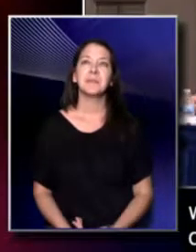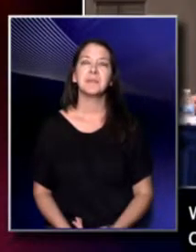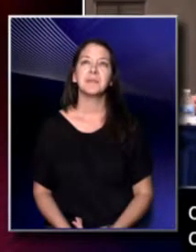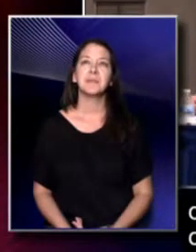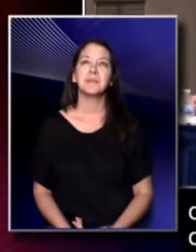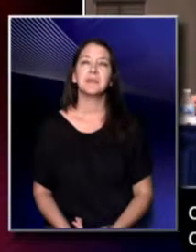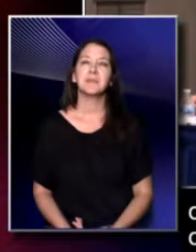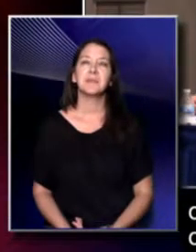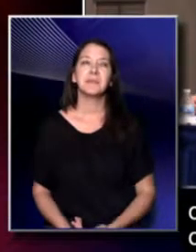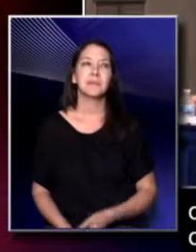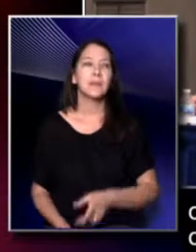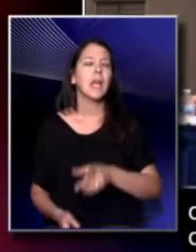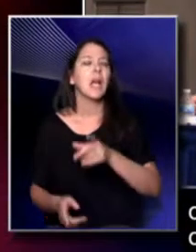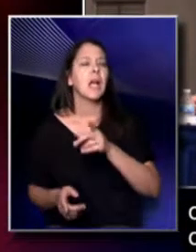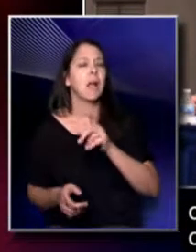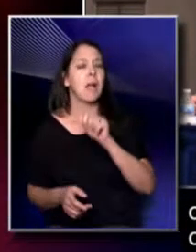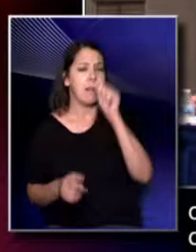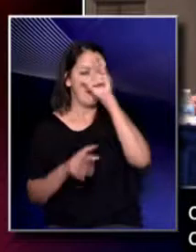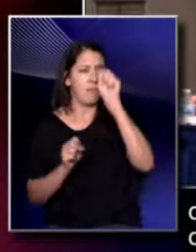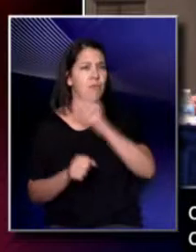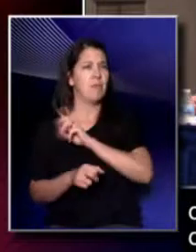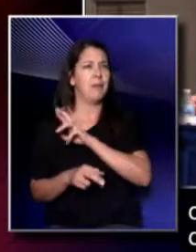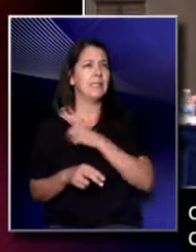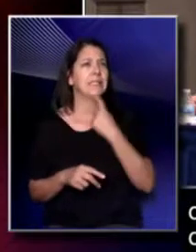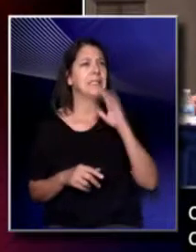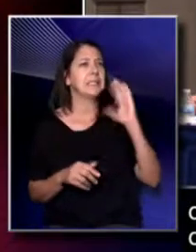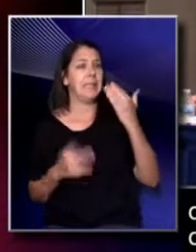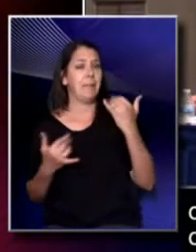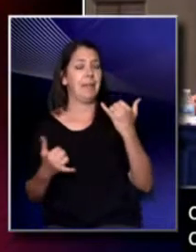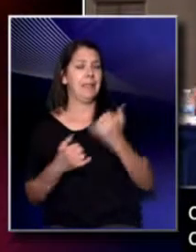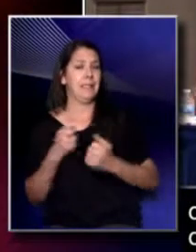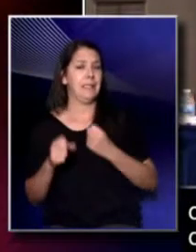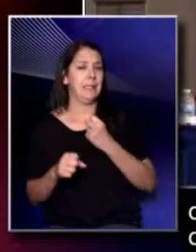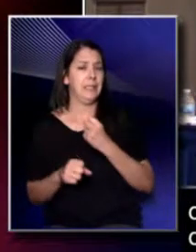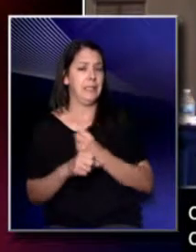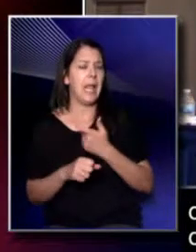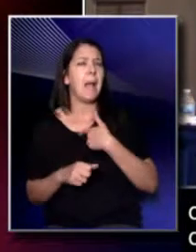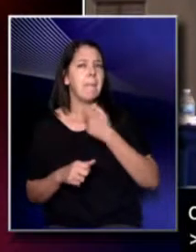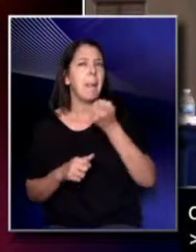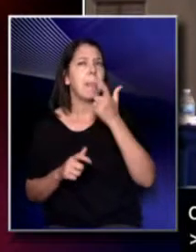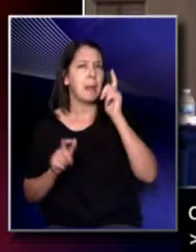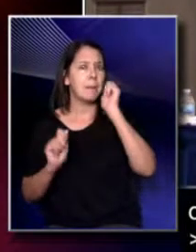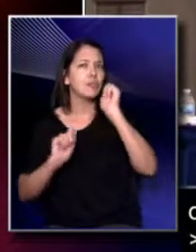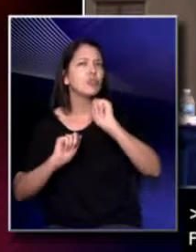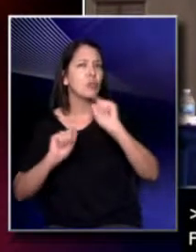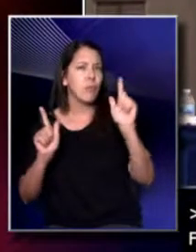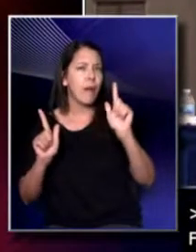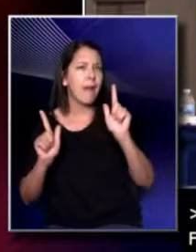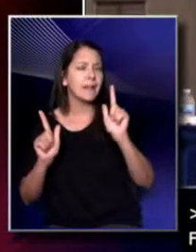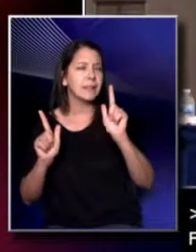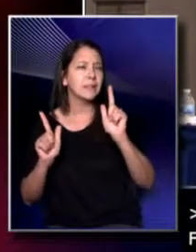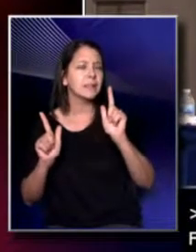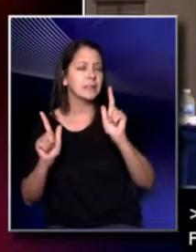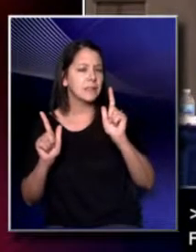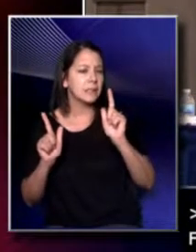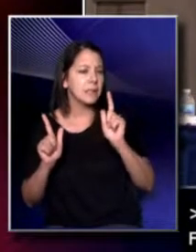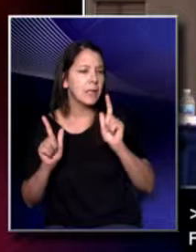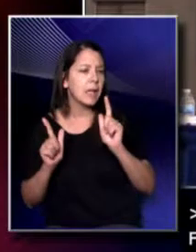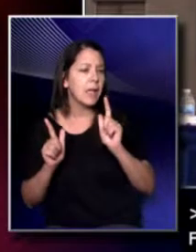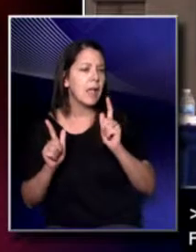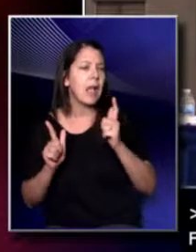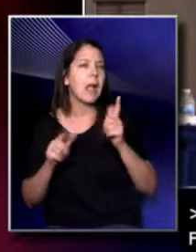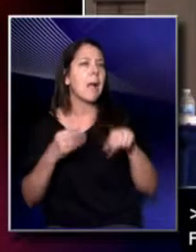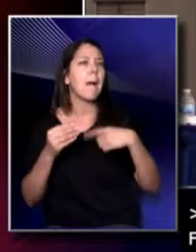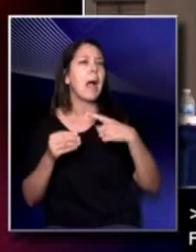Really, it seems that for the first year, I'm a little bit surprised that I was rated as highly as I